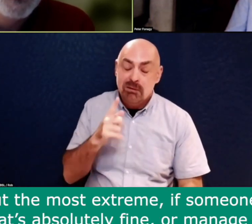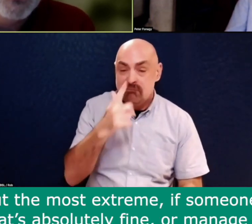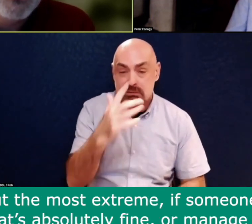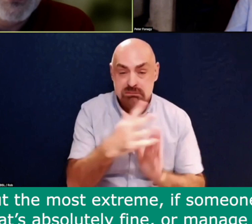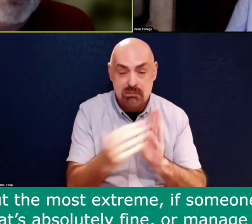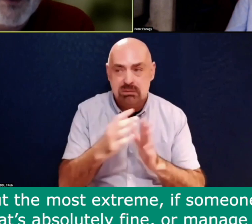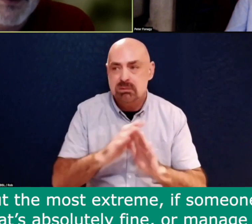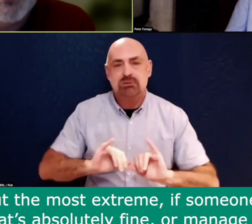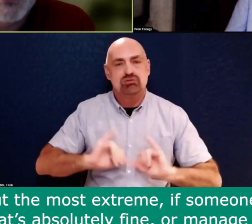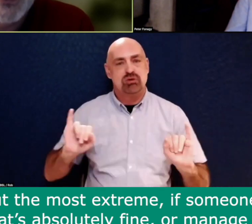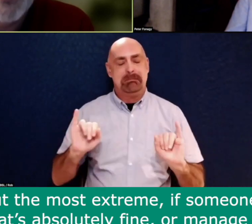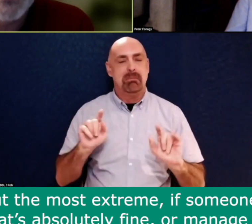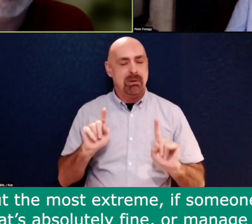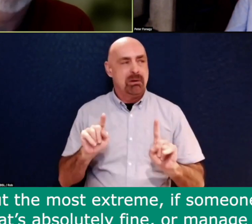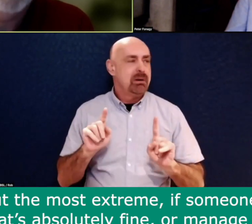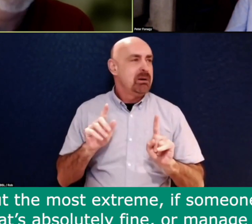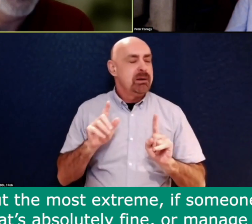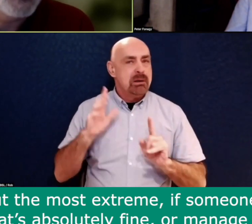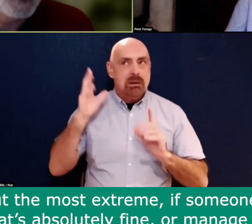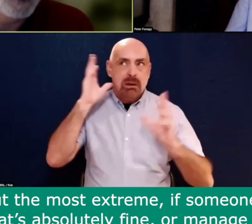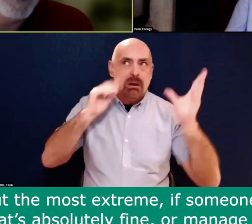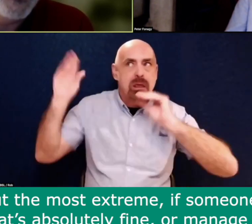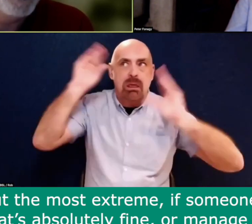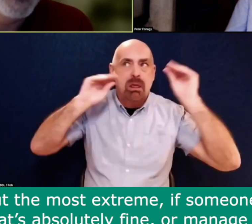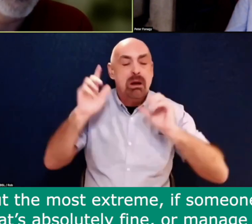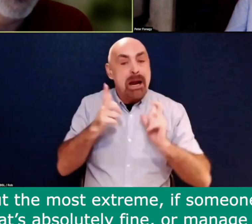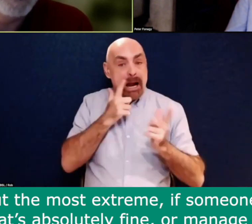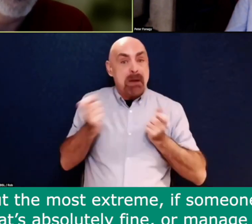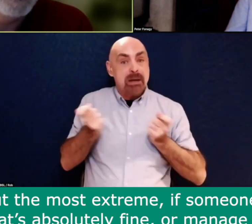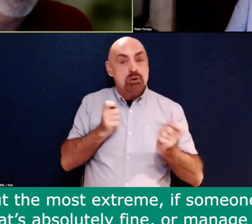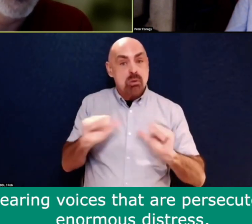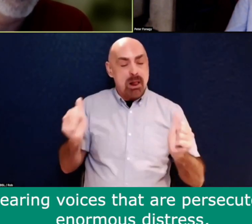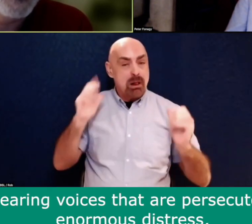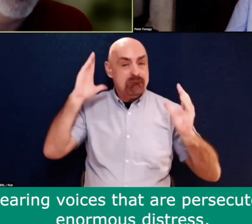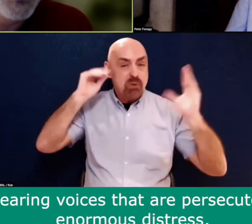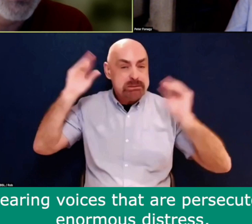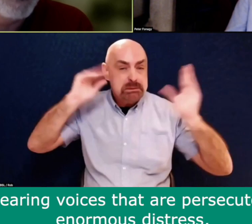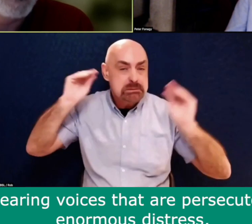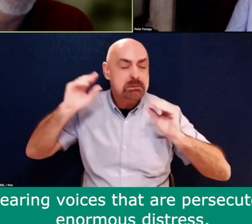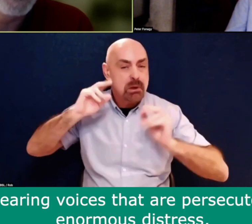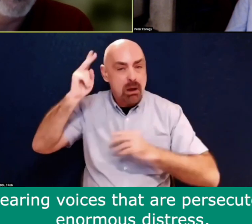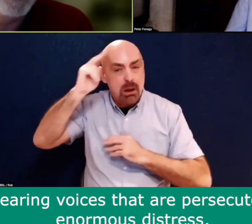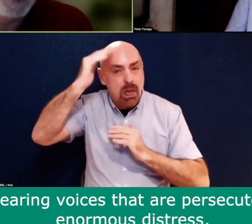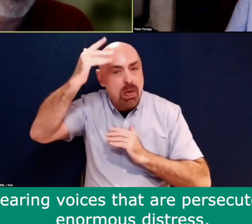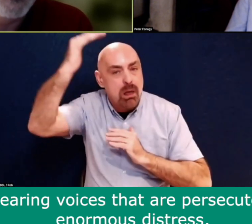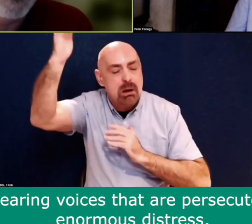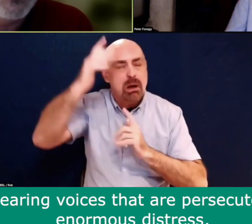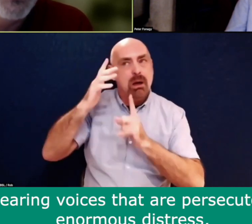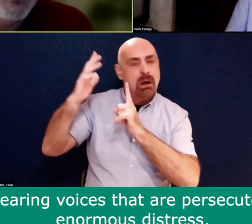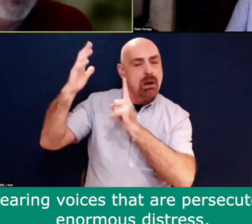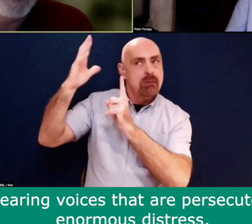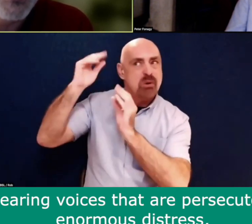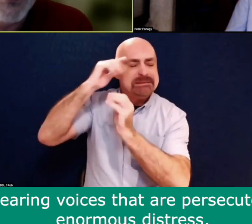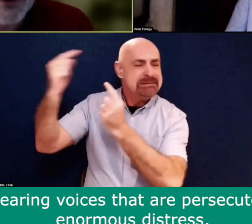extreme, if someone can hear voices and manage it, that's absolutely fine, or manage it with support. But if someone is hearing voices that are